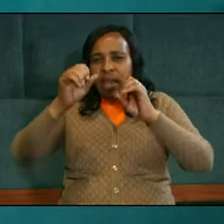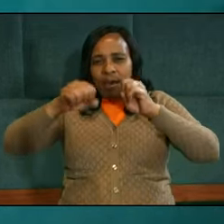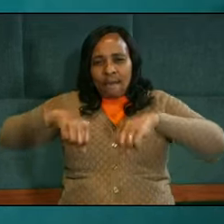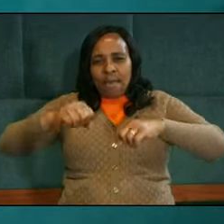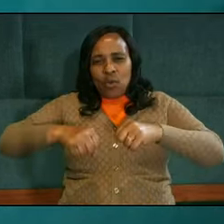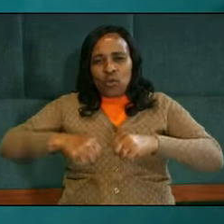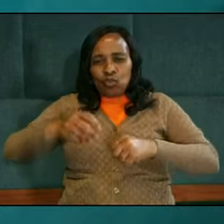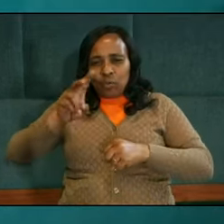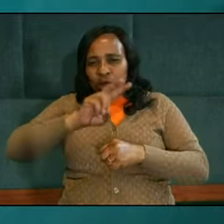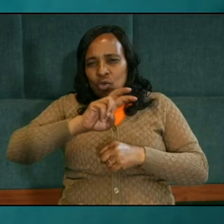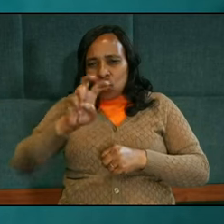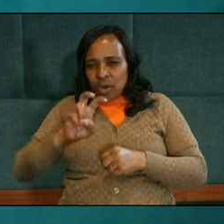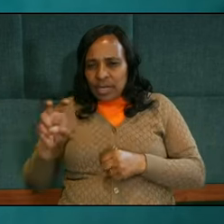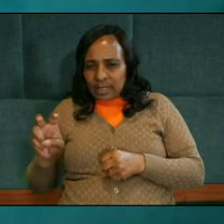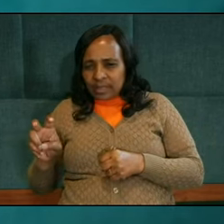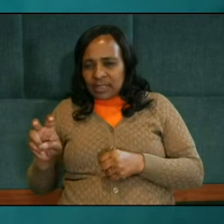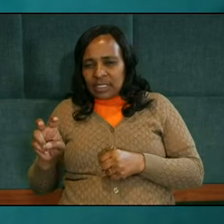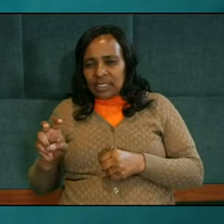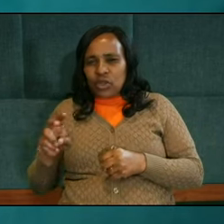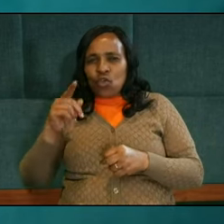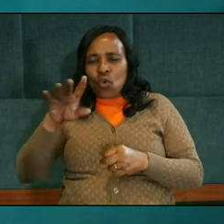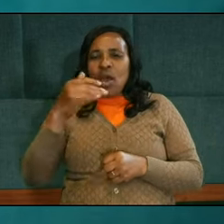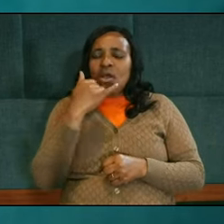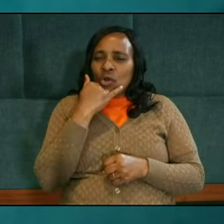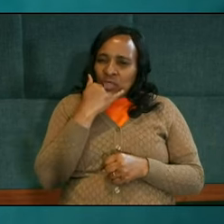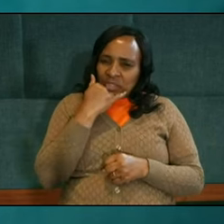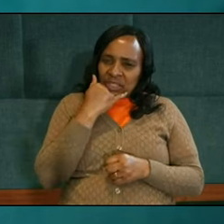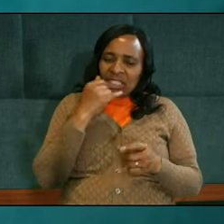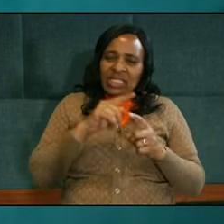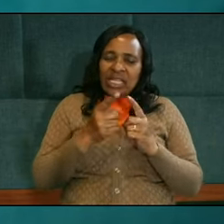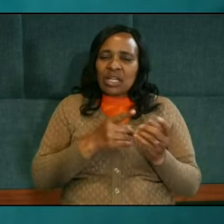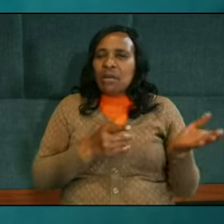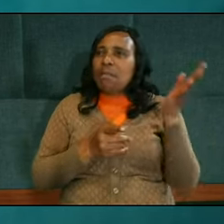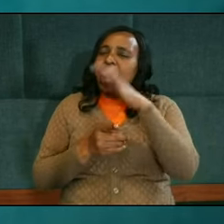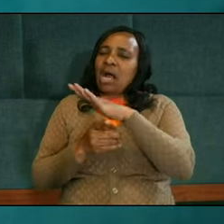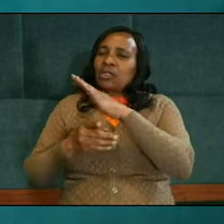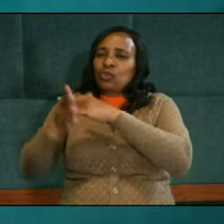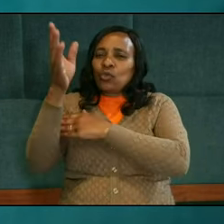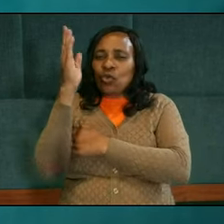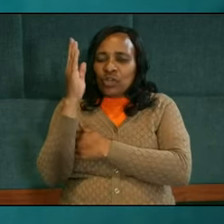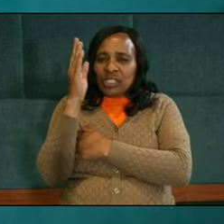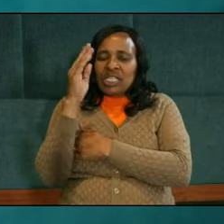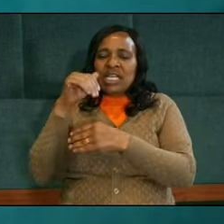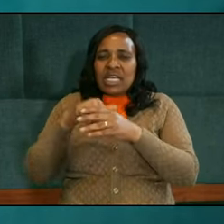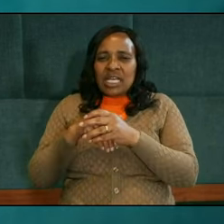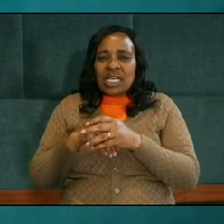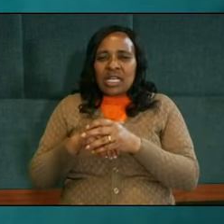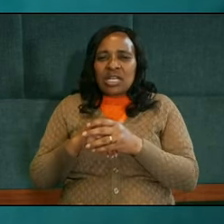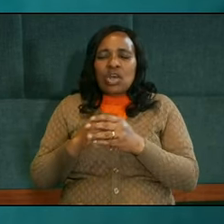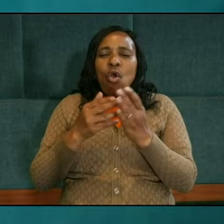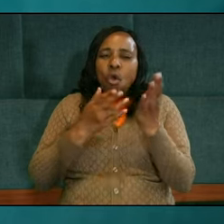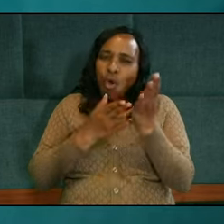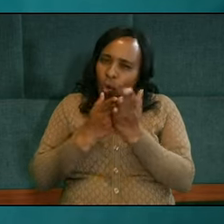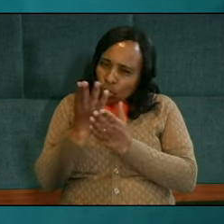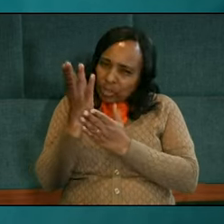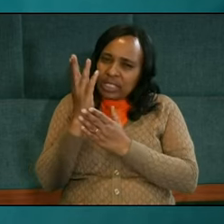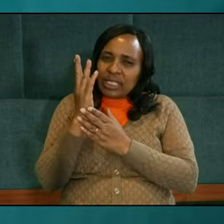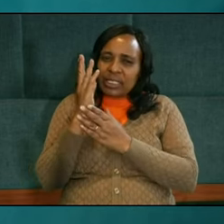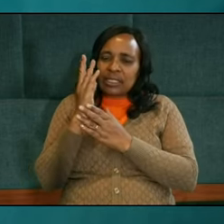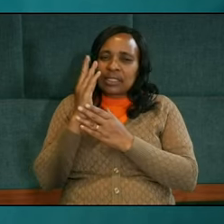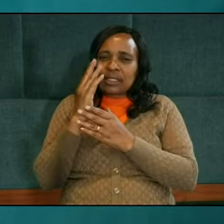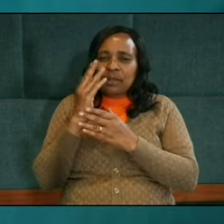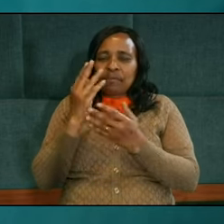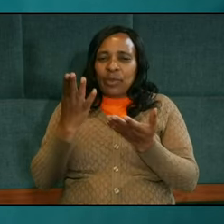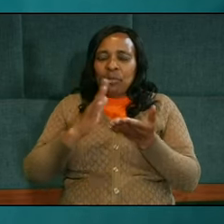to recognize your fault and actually go back to God in genuine repentance. Because, you know, even Judas